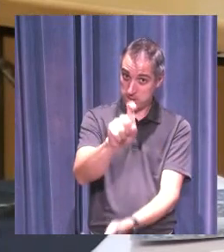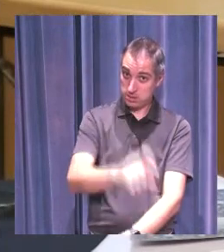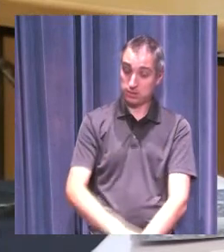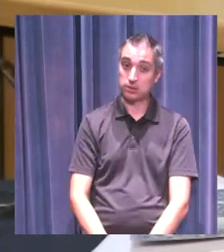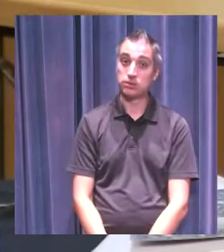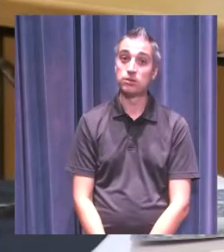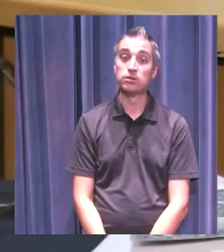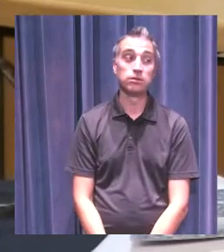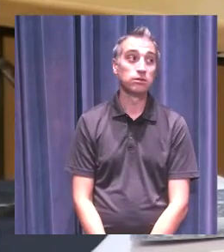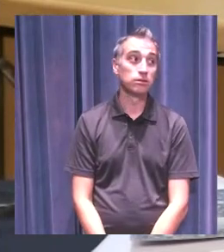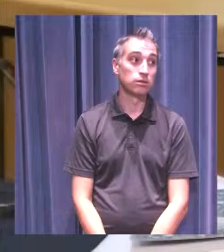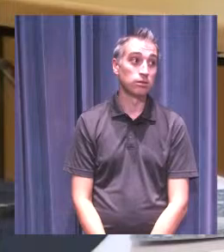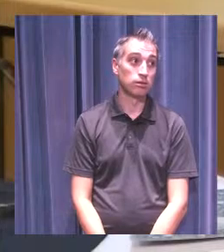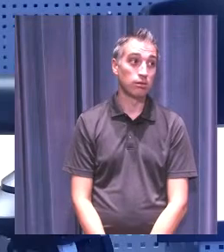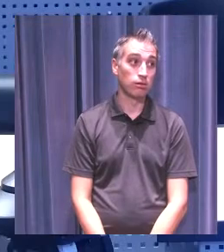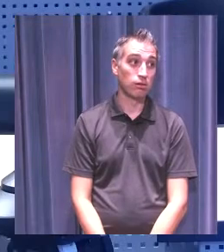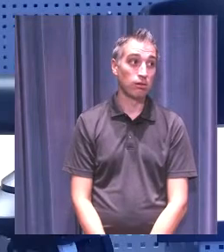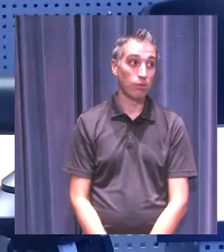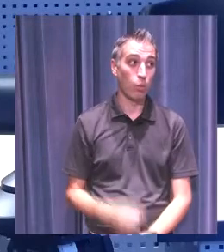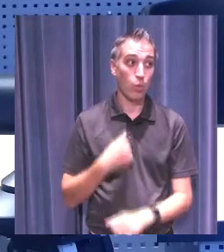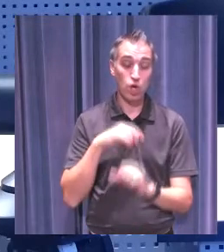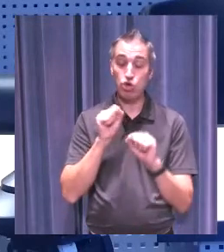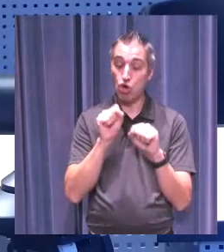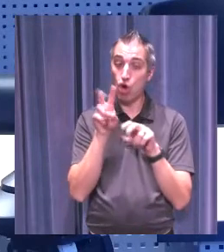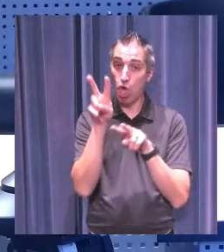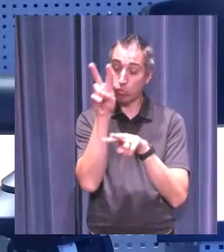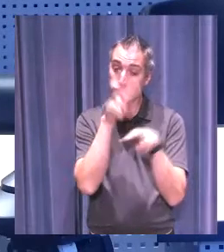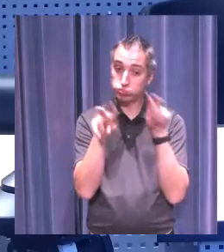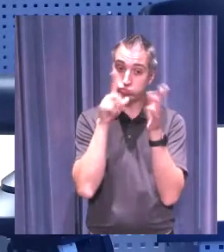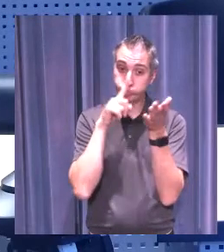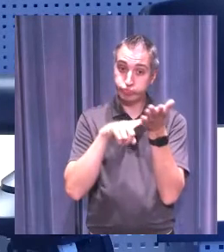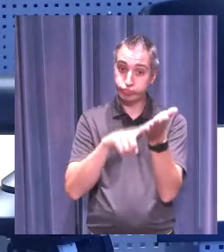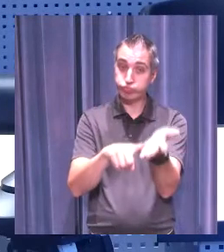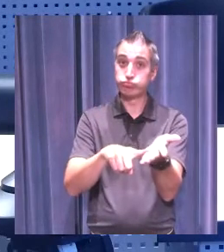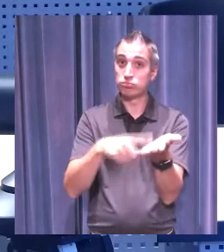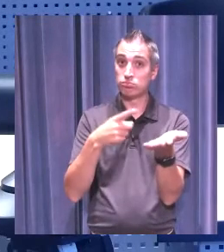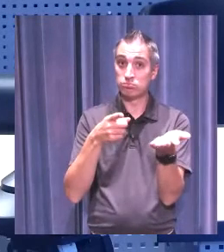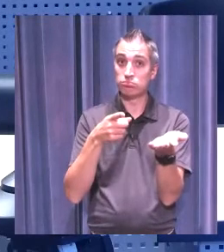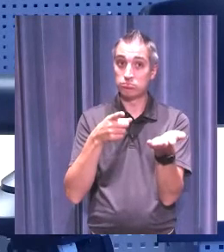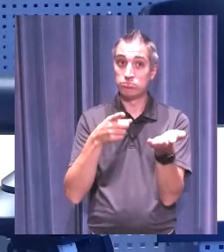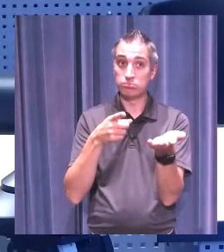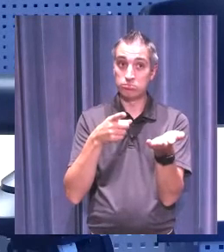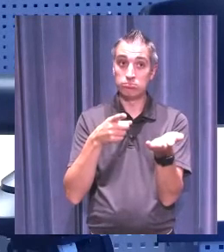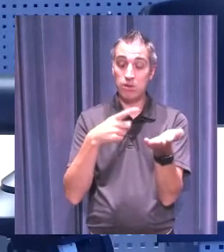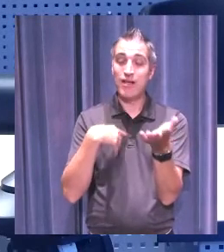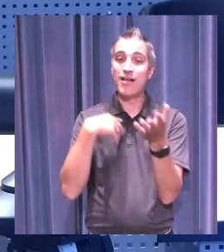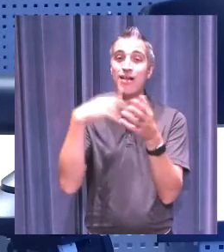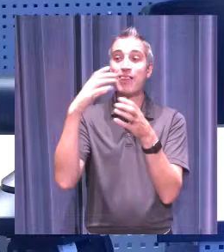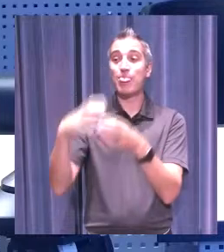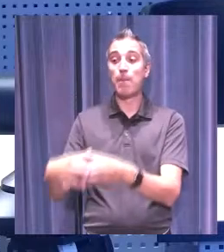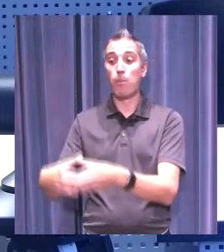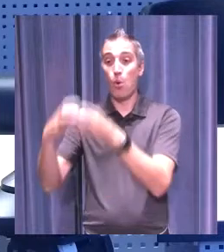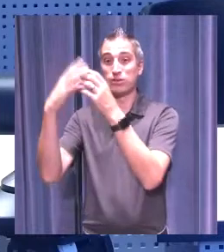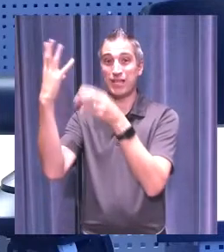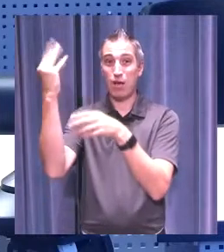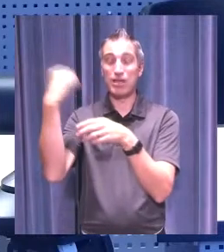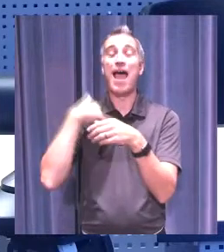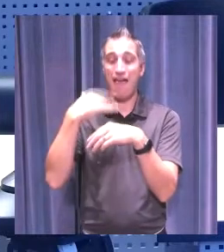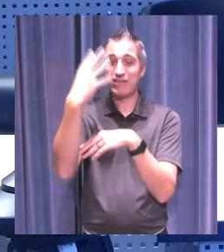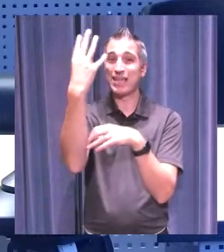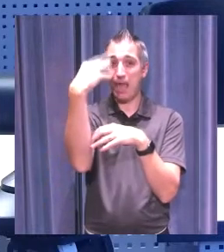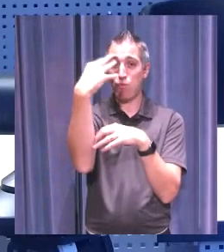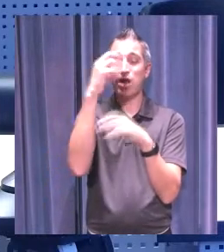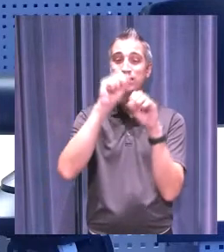We can certainly look at that. That's something we haven't. The external poles outside have a camera system that